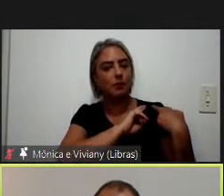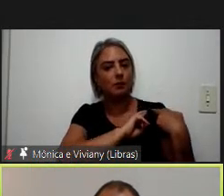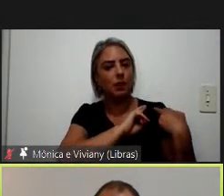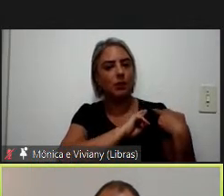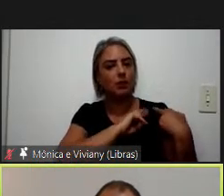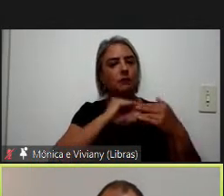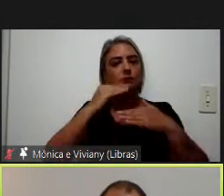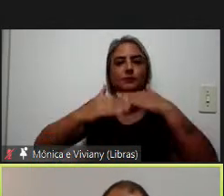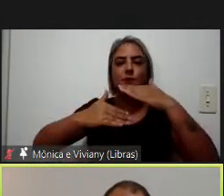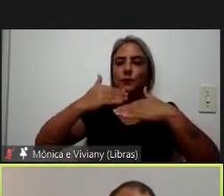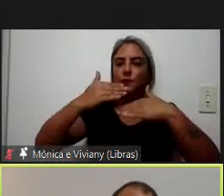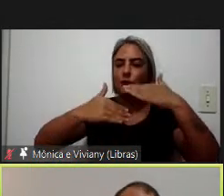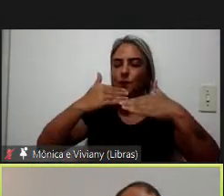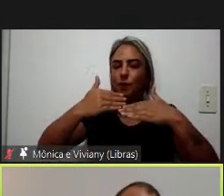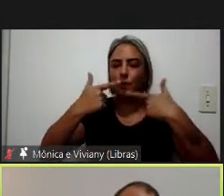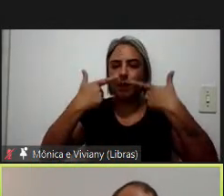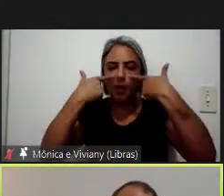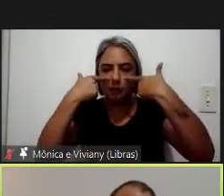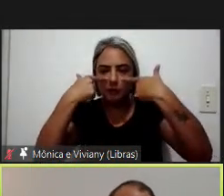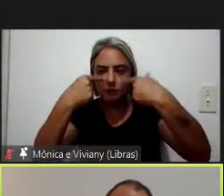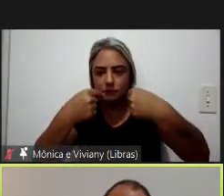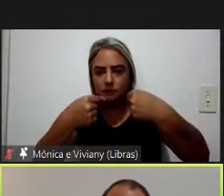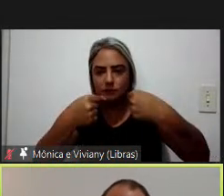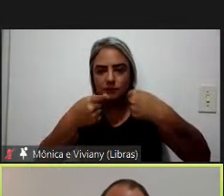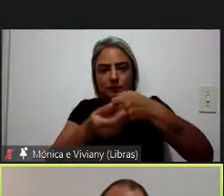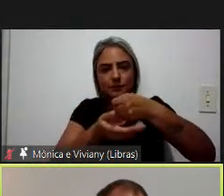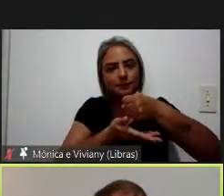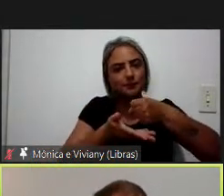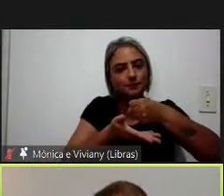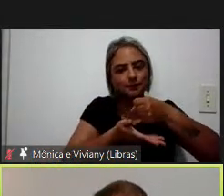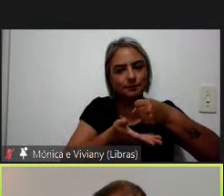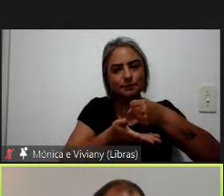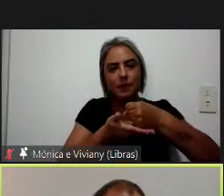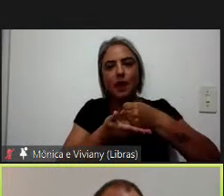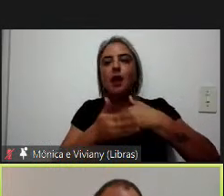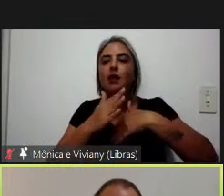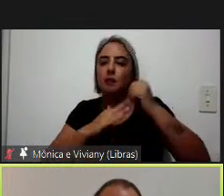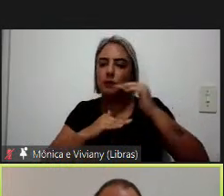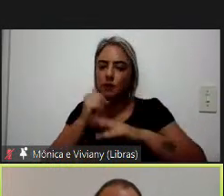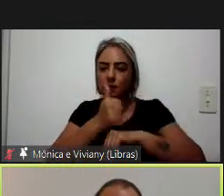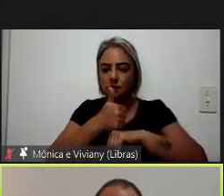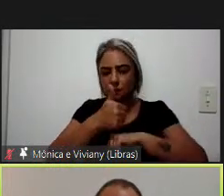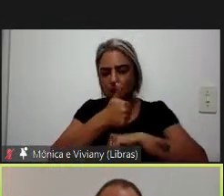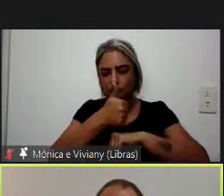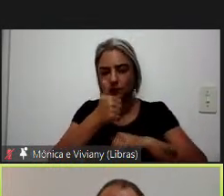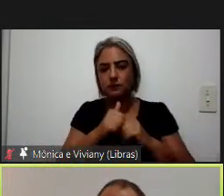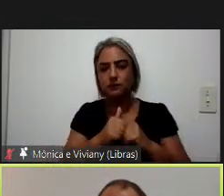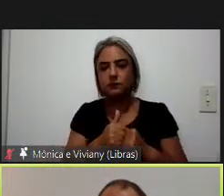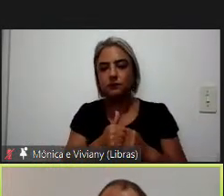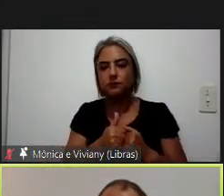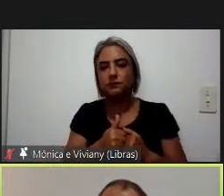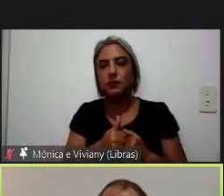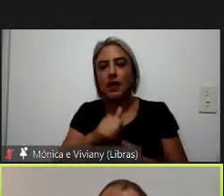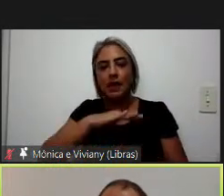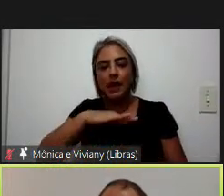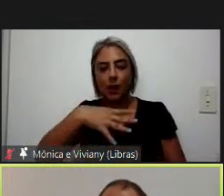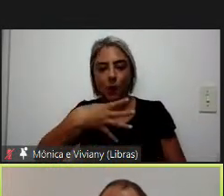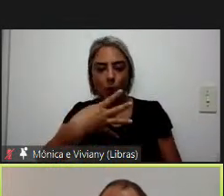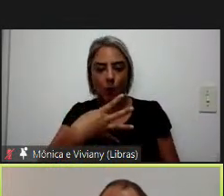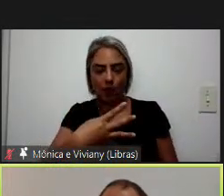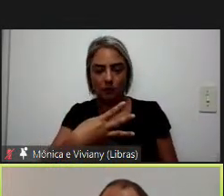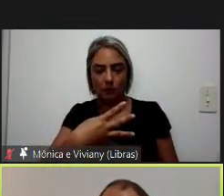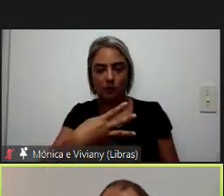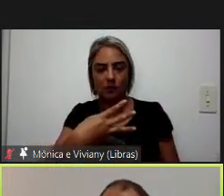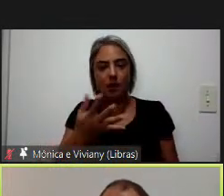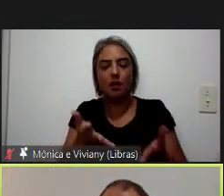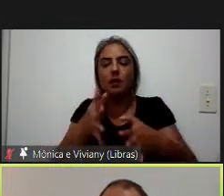healthcare professionals. The fourth area is integrating nutrition interventions